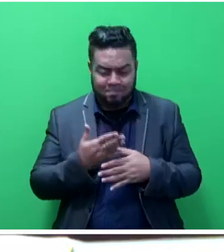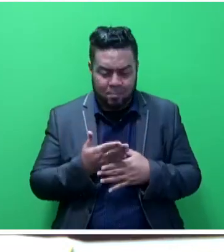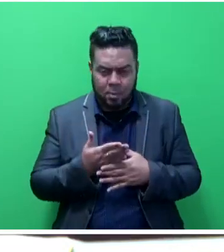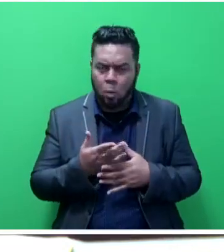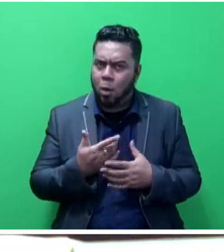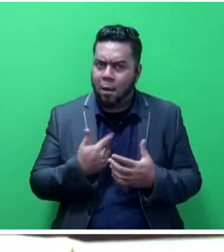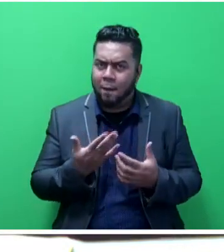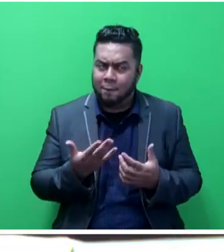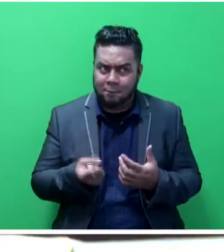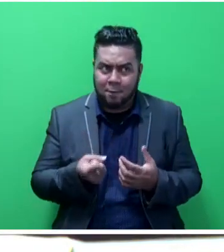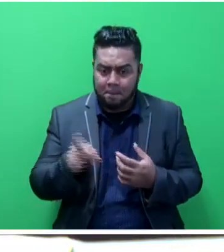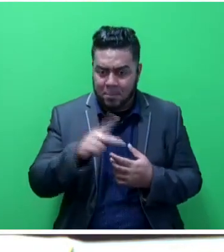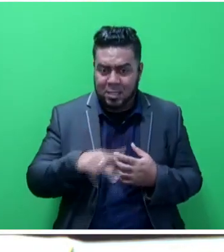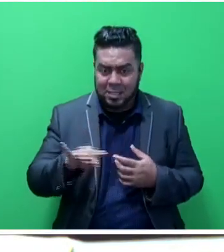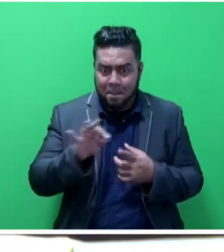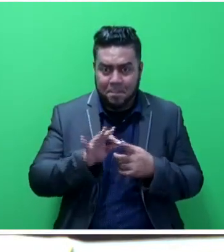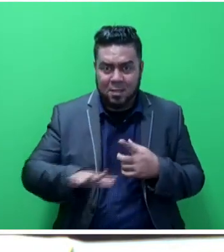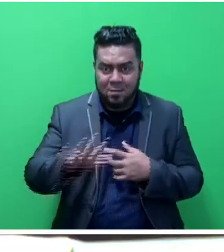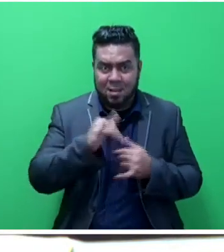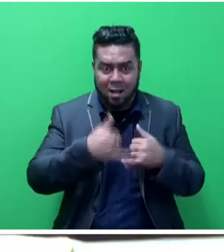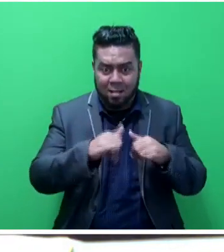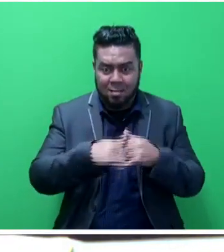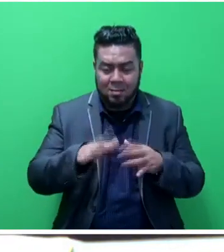declining productivity in Pacific Islands agriculture sector, and I did quite